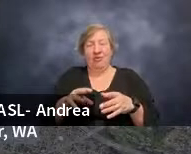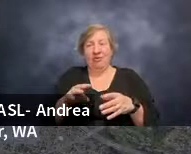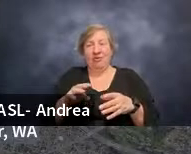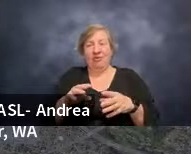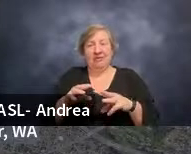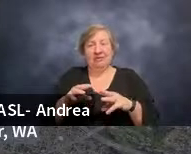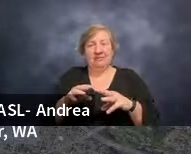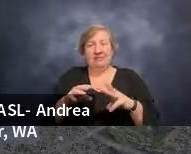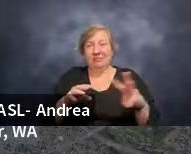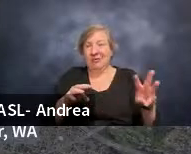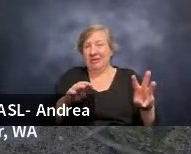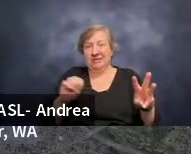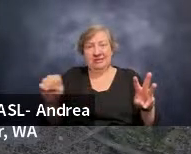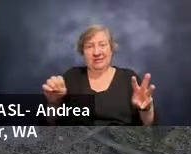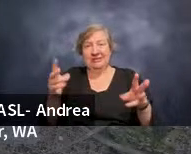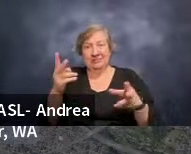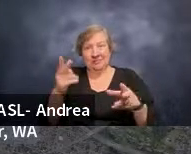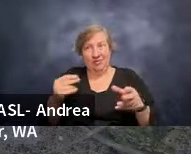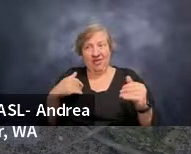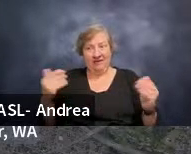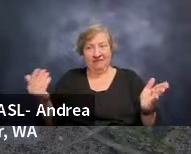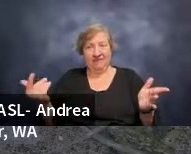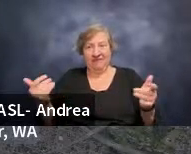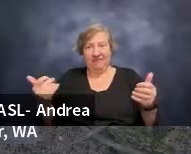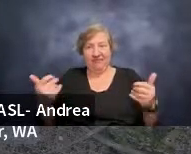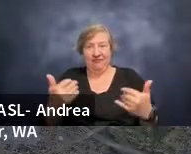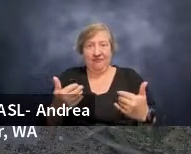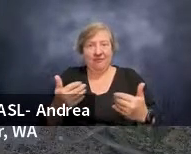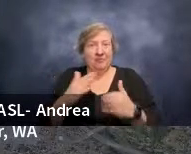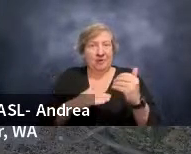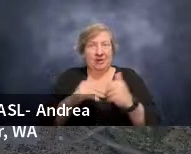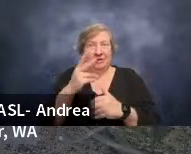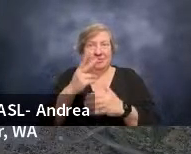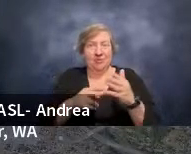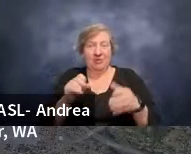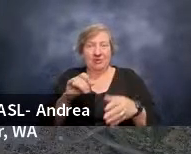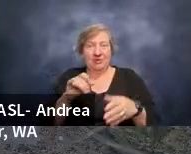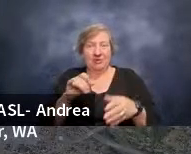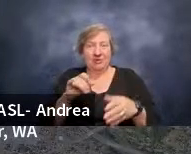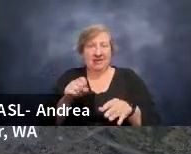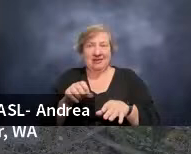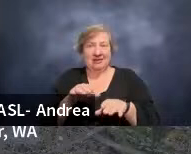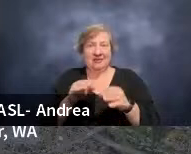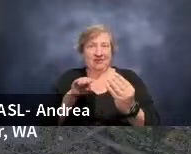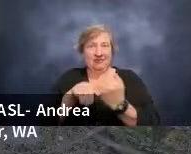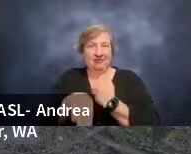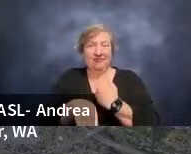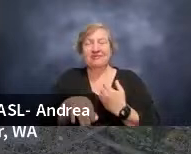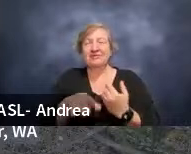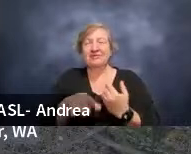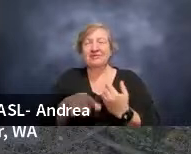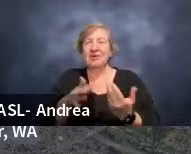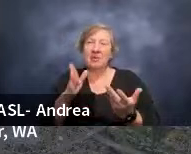today. So I hope that's a little bit more